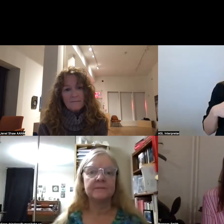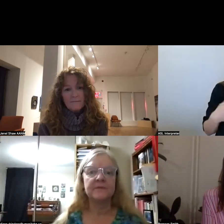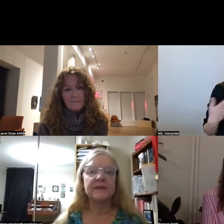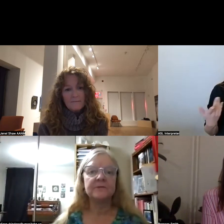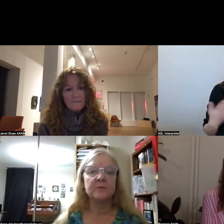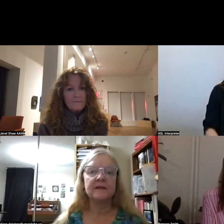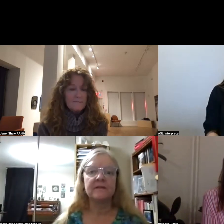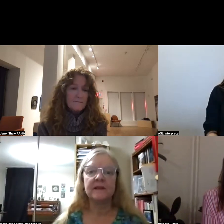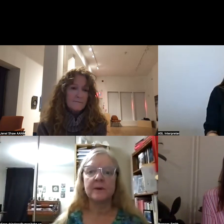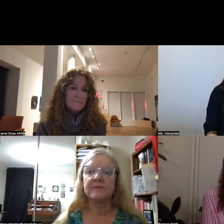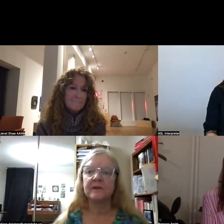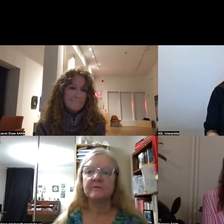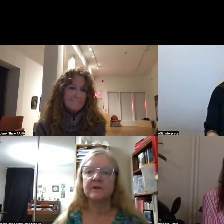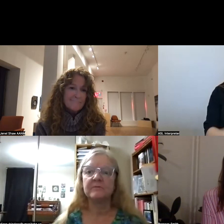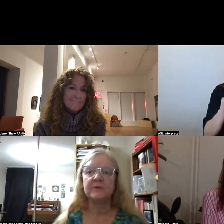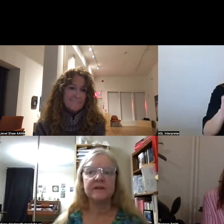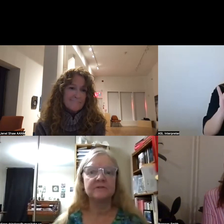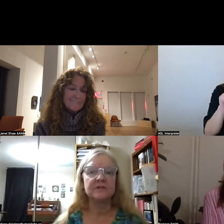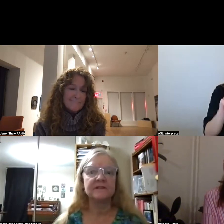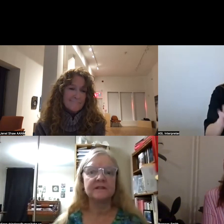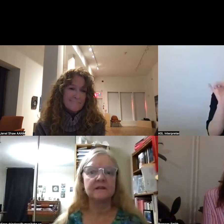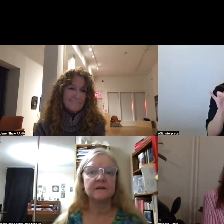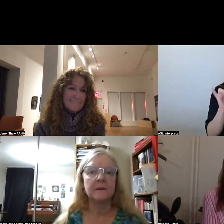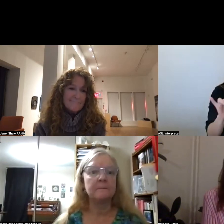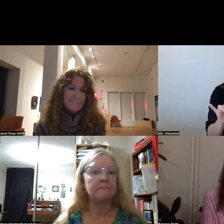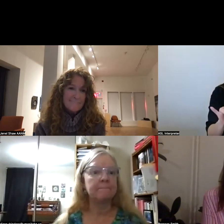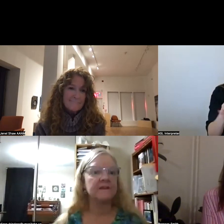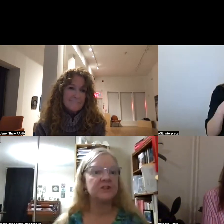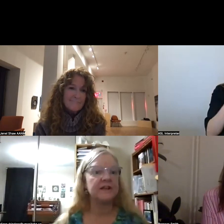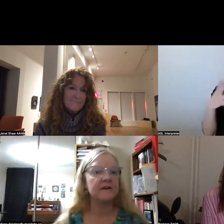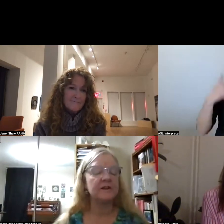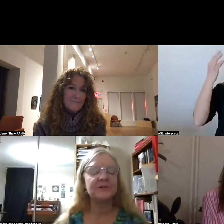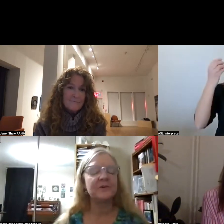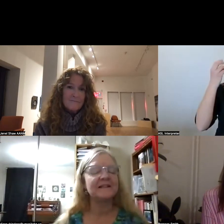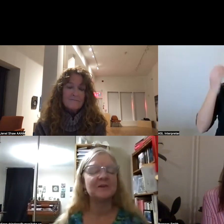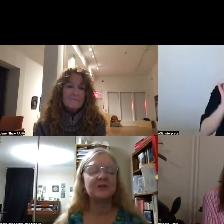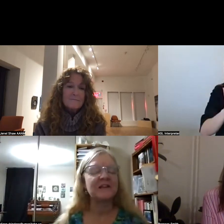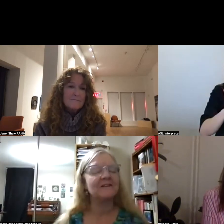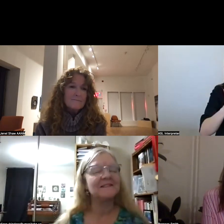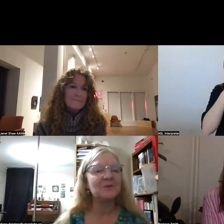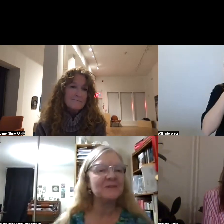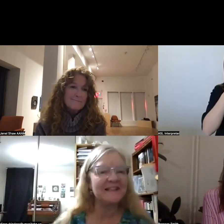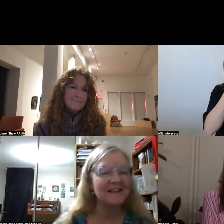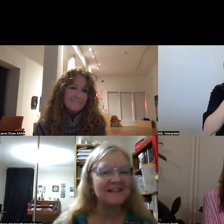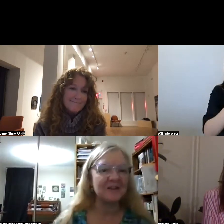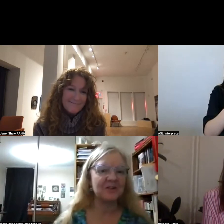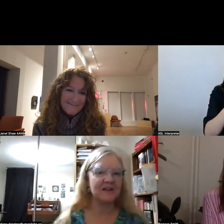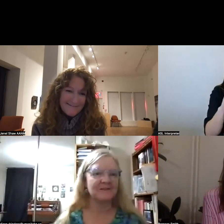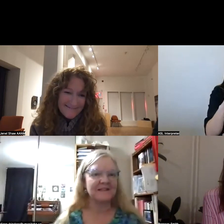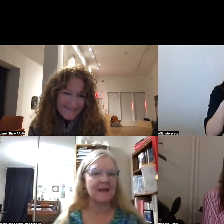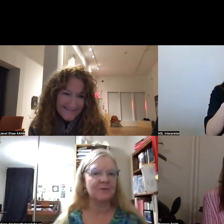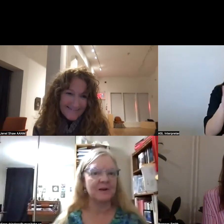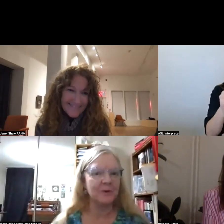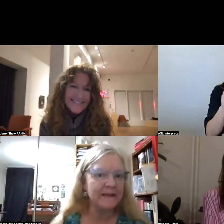Oh, some things for me to think about there. Very, very interesting. Janelle, sorry, it's not Janelle. Susan is at